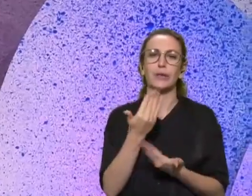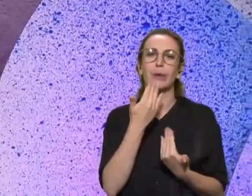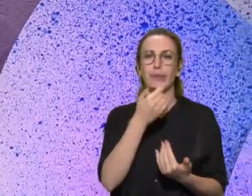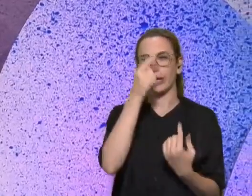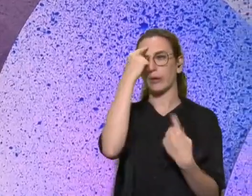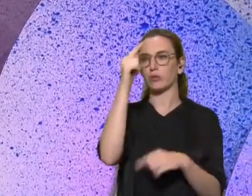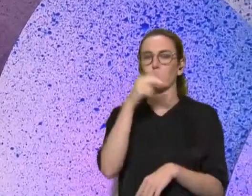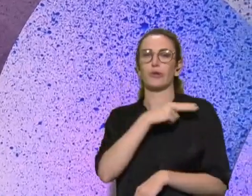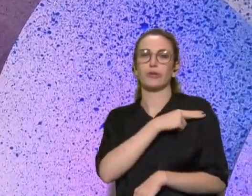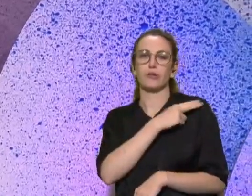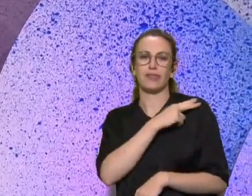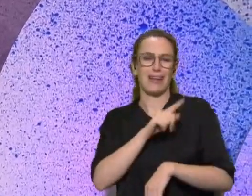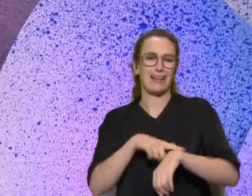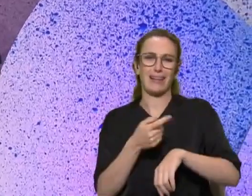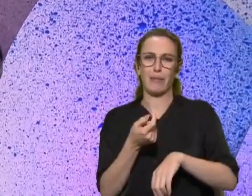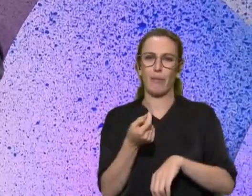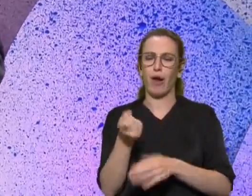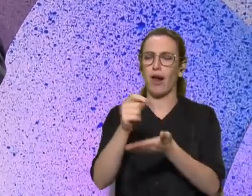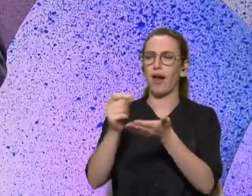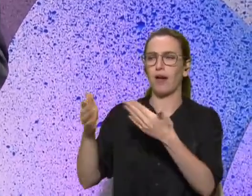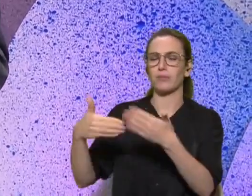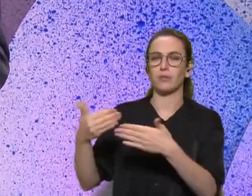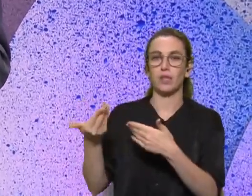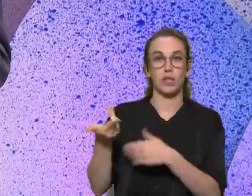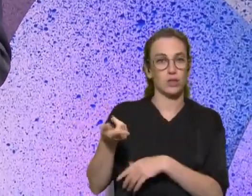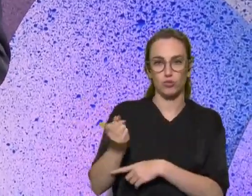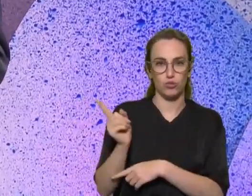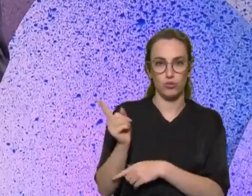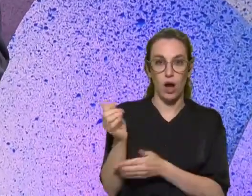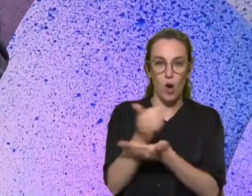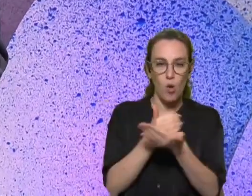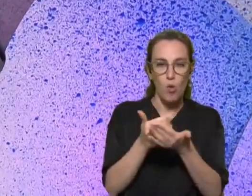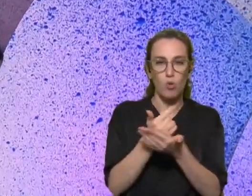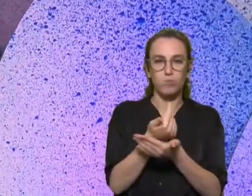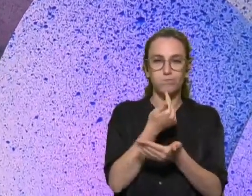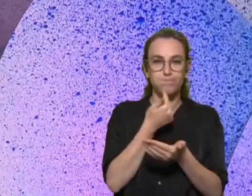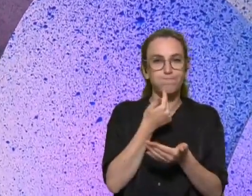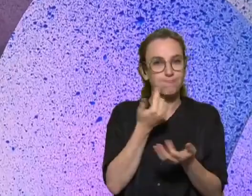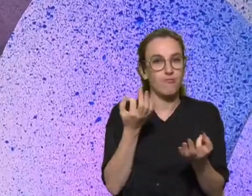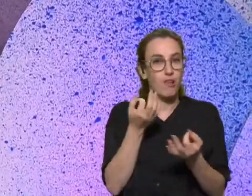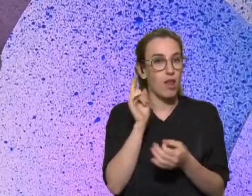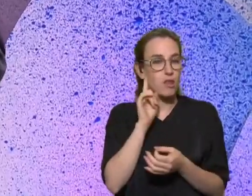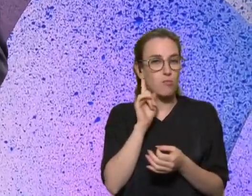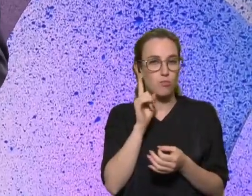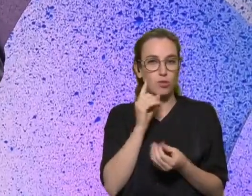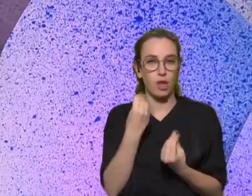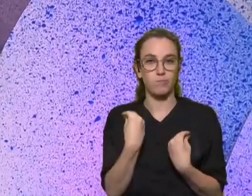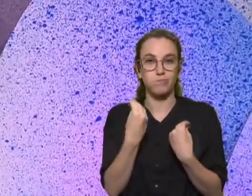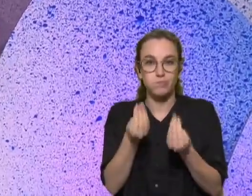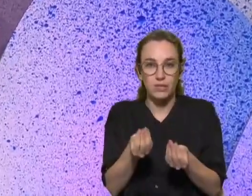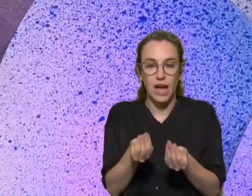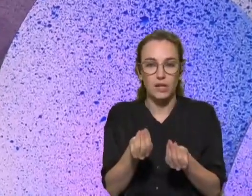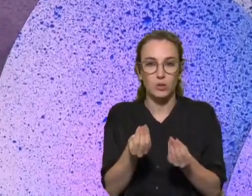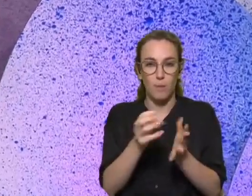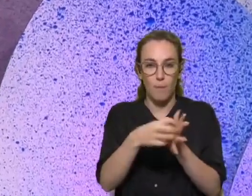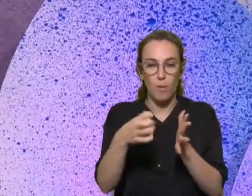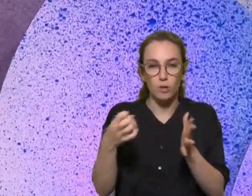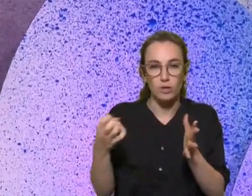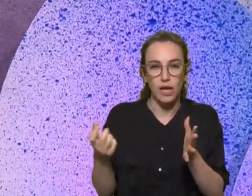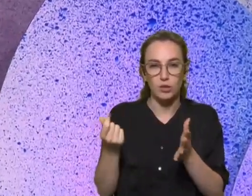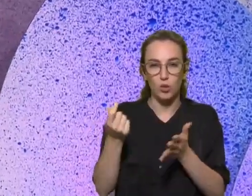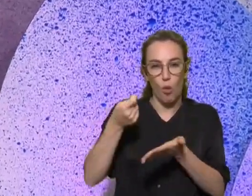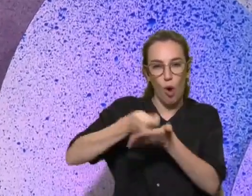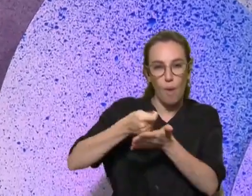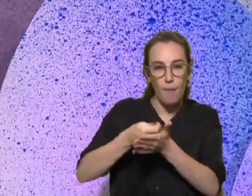3 university professors just to write something and they had no time at all. No, we had actually resources allocated to the